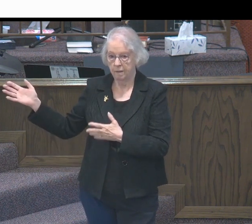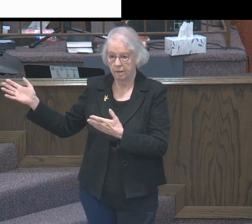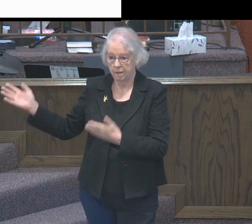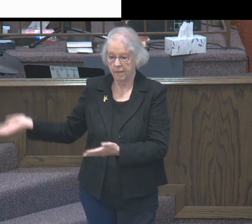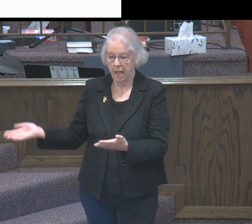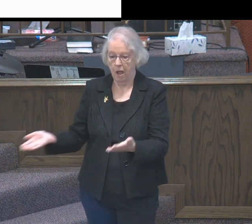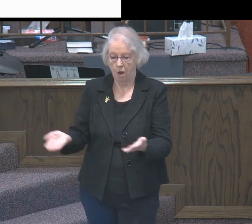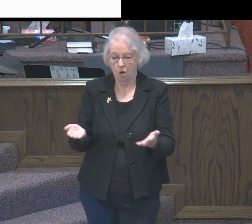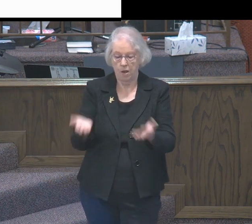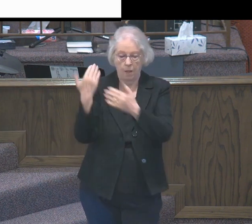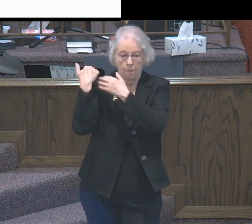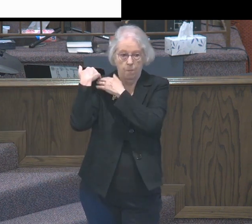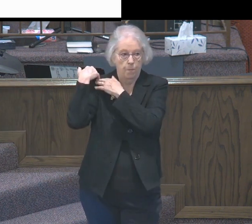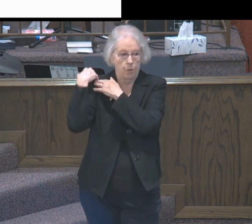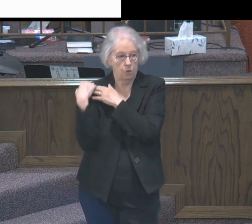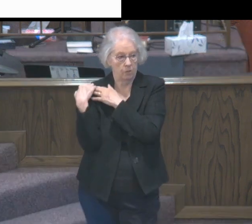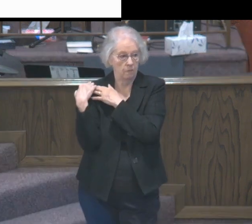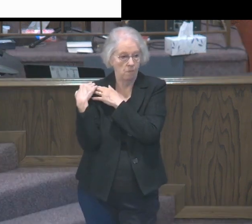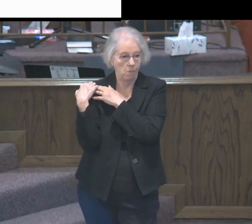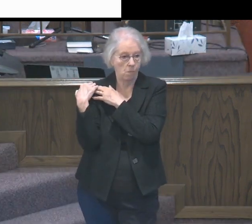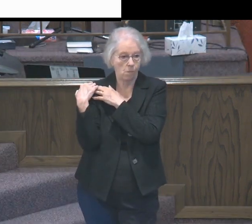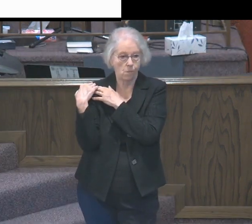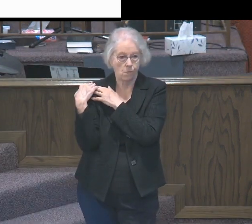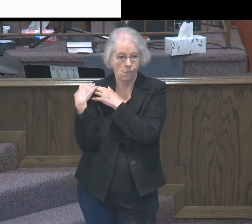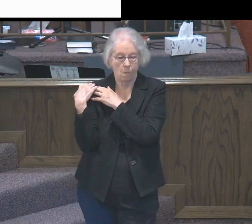Now I've got to define burden.